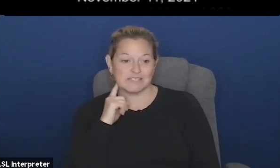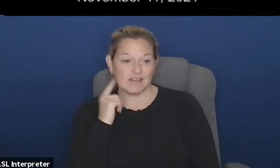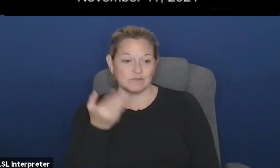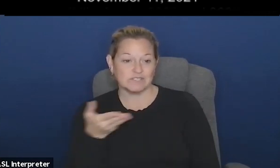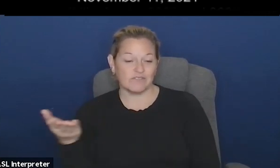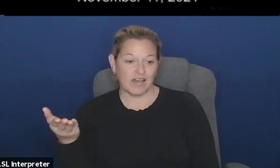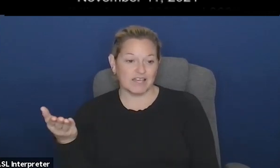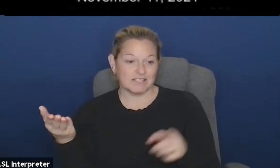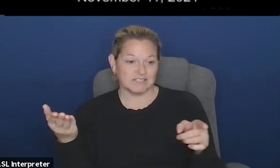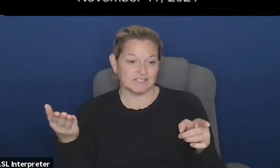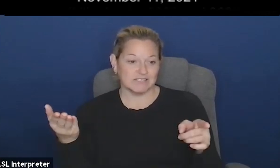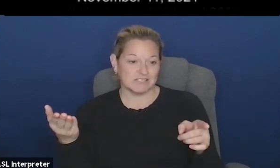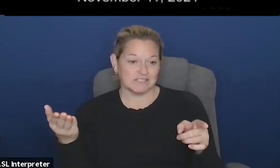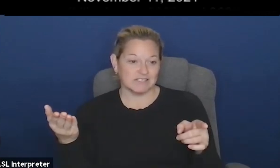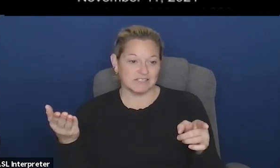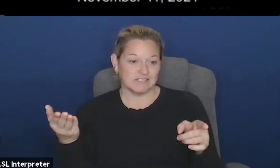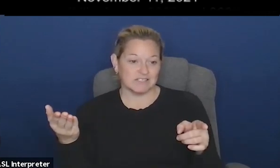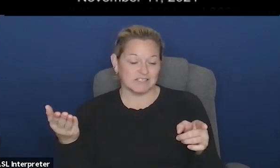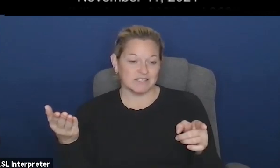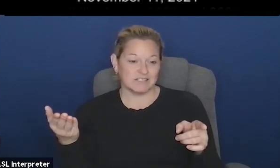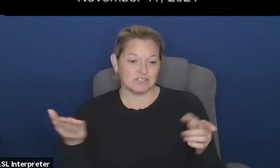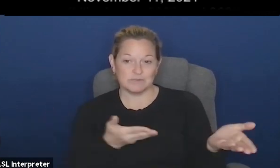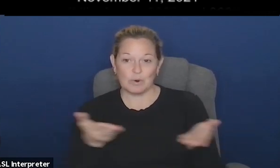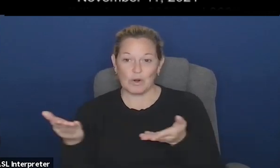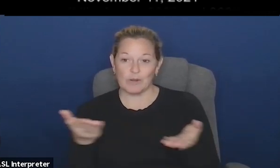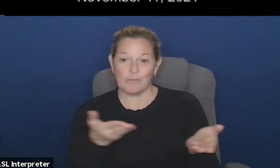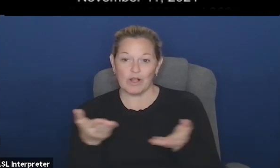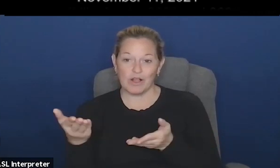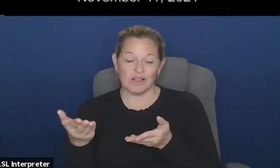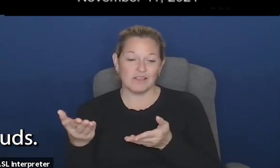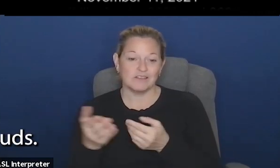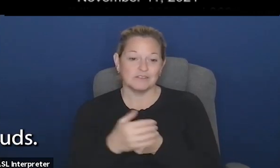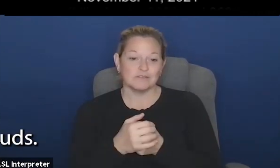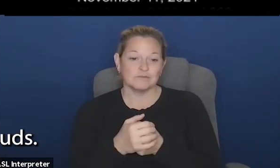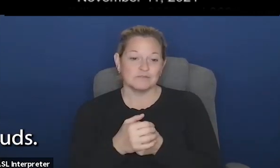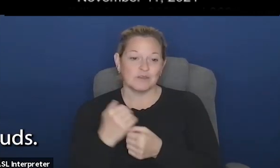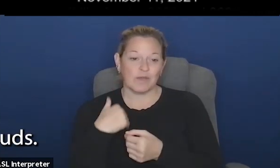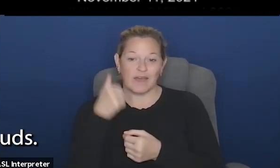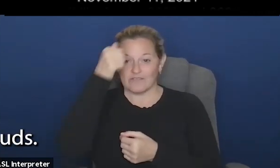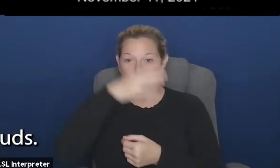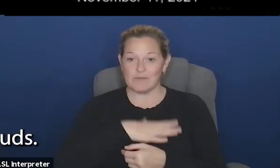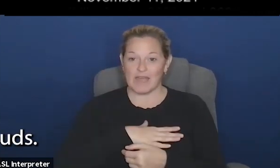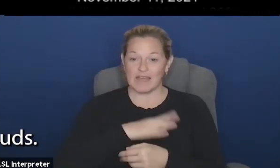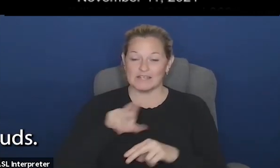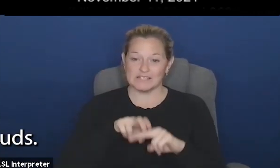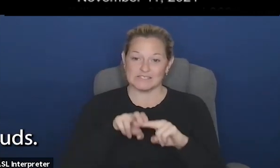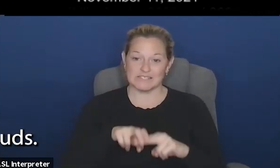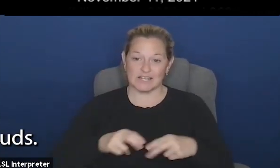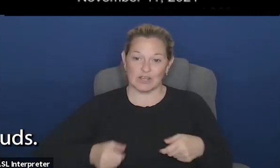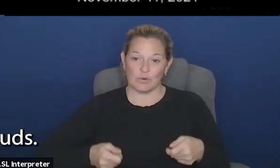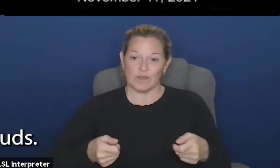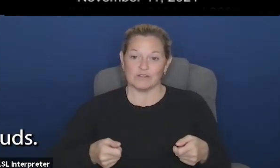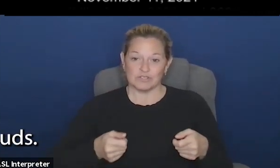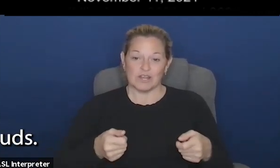some milk jugs, just listening. And then in the middle, we have an individual and a man in a wheelchair holding a light sound up to the